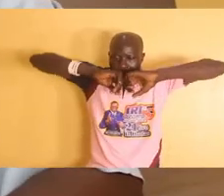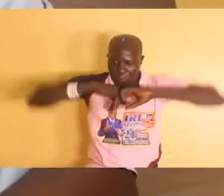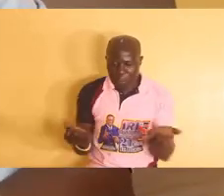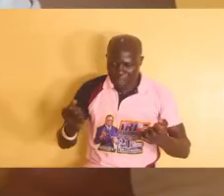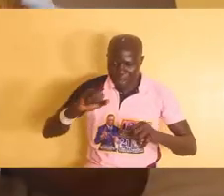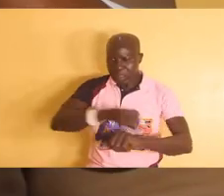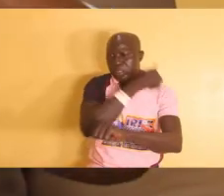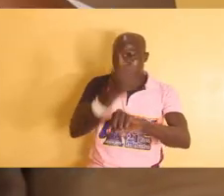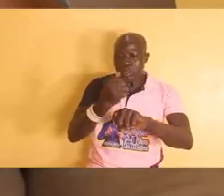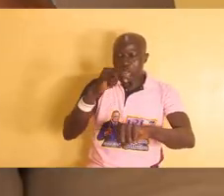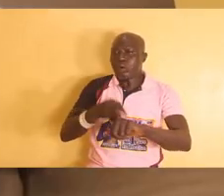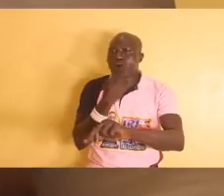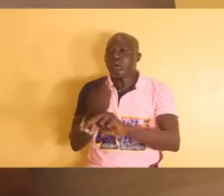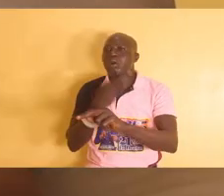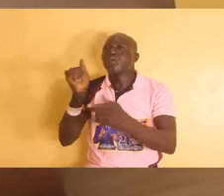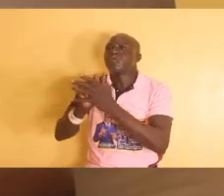chú